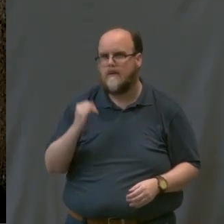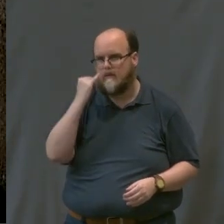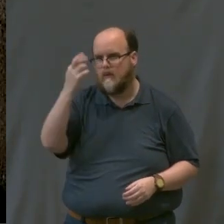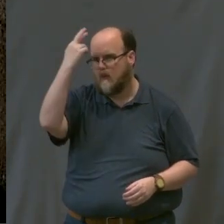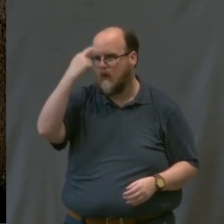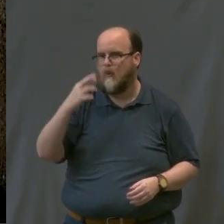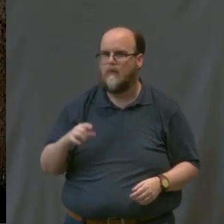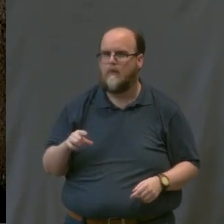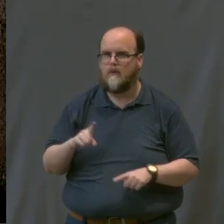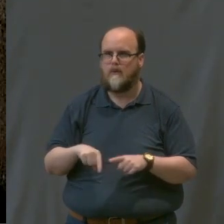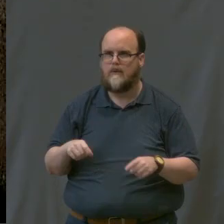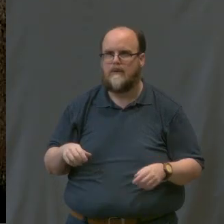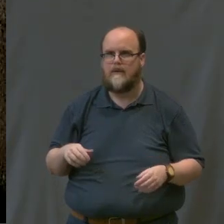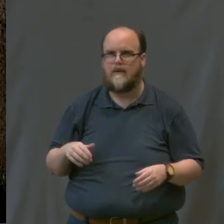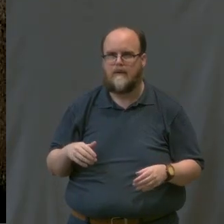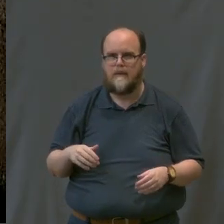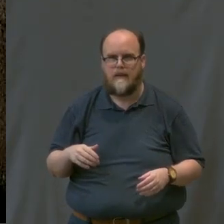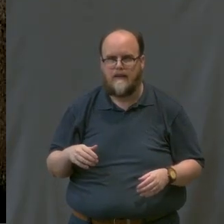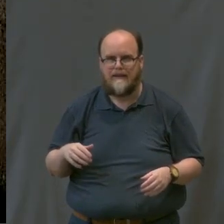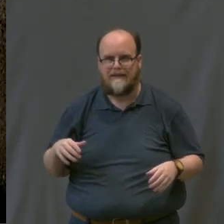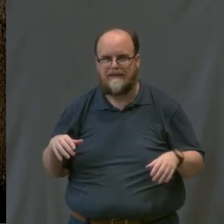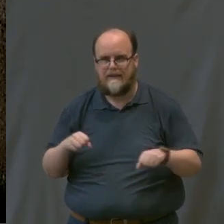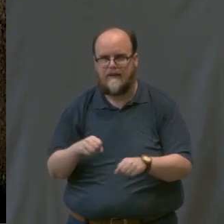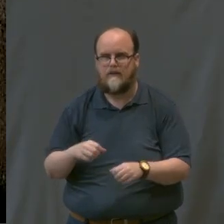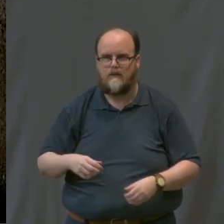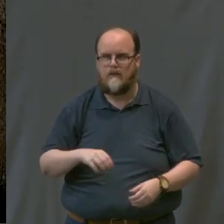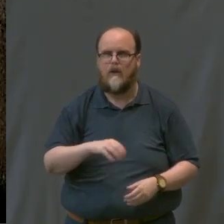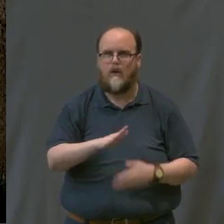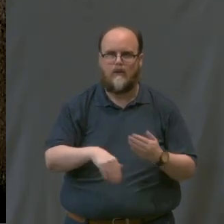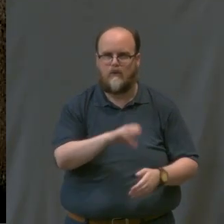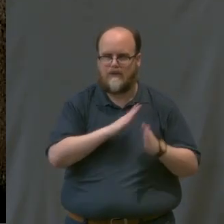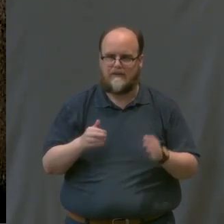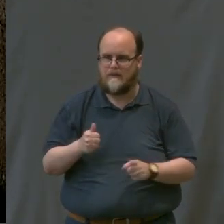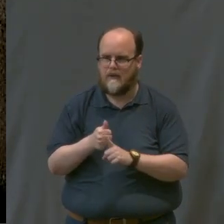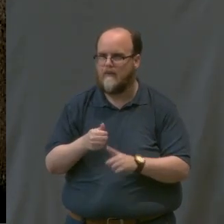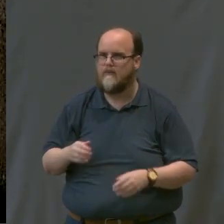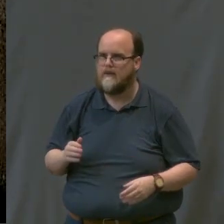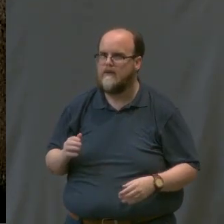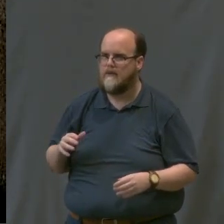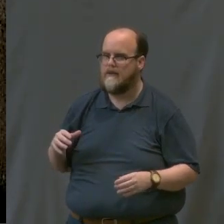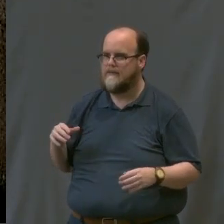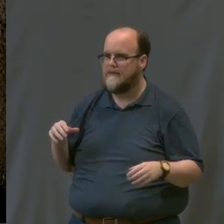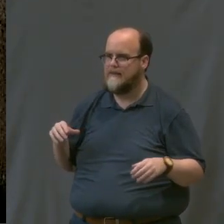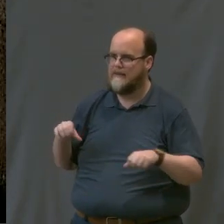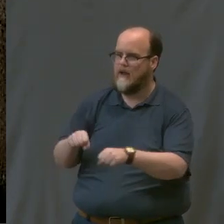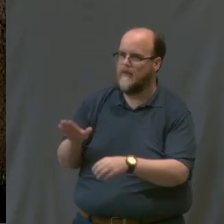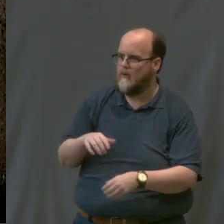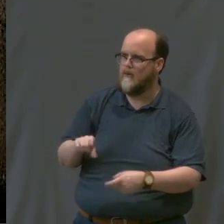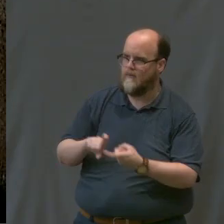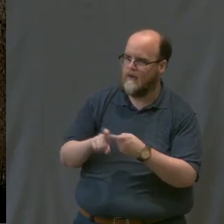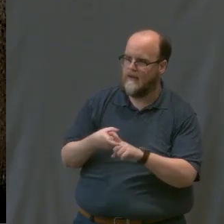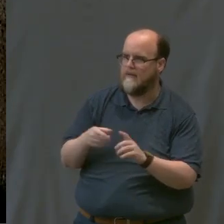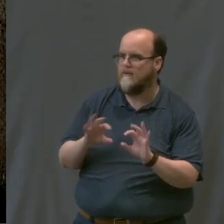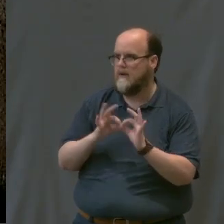could not get these Christians directly, they got them by proxy. They got them through